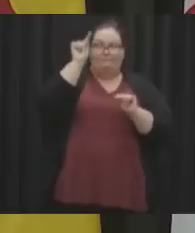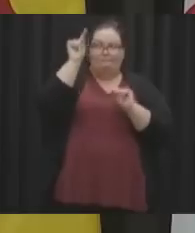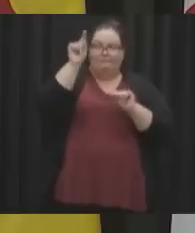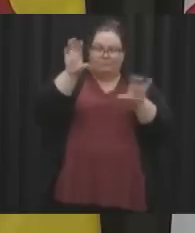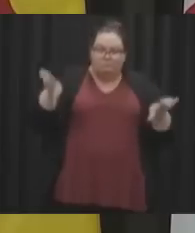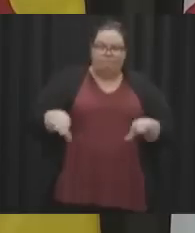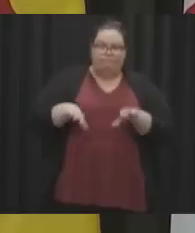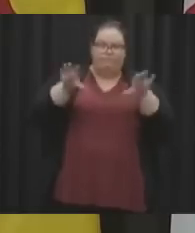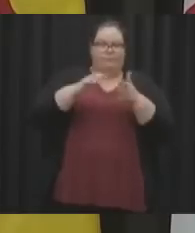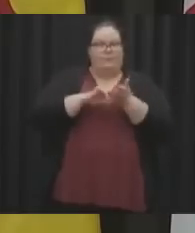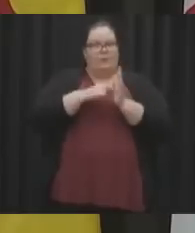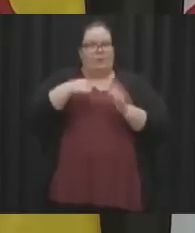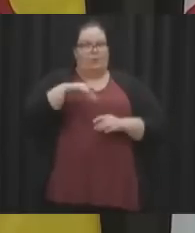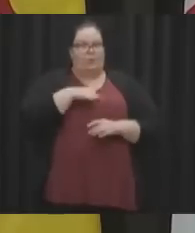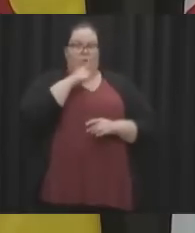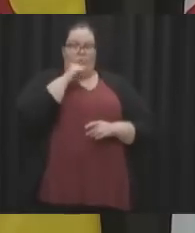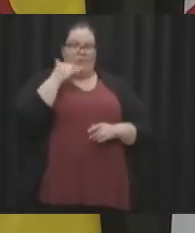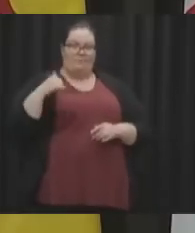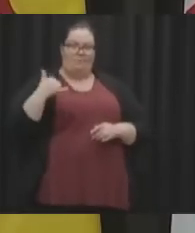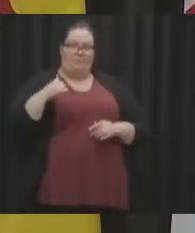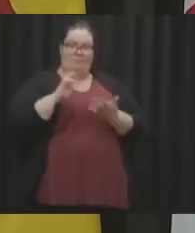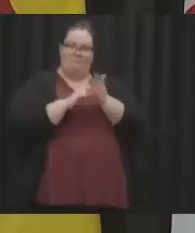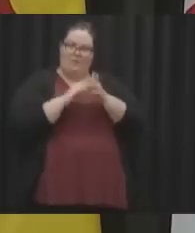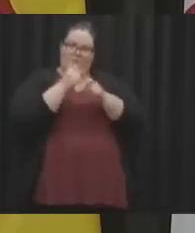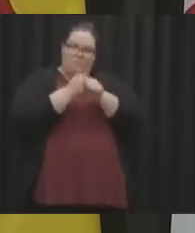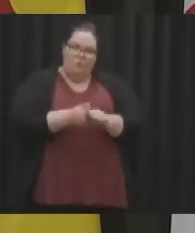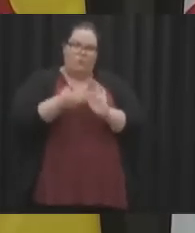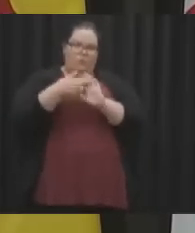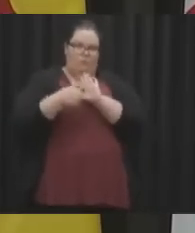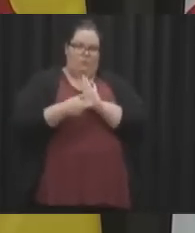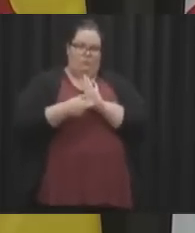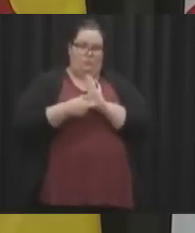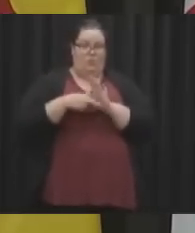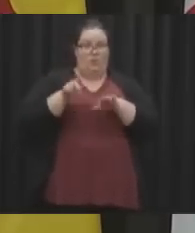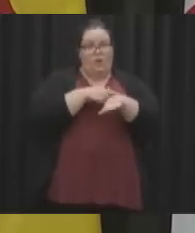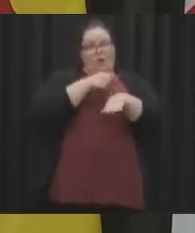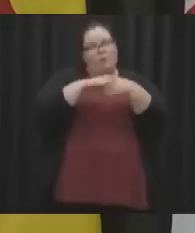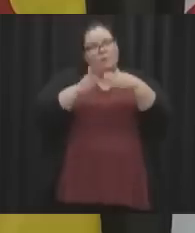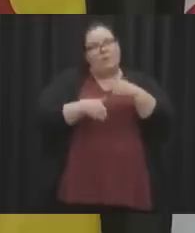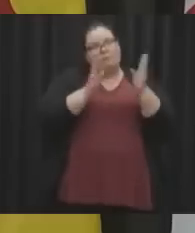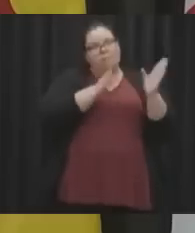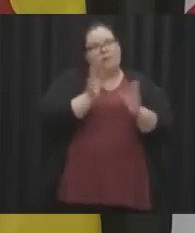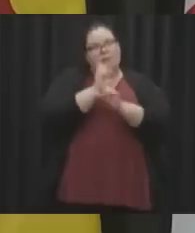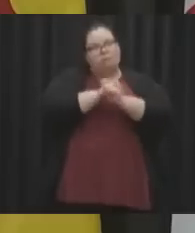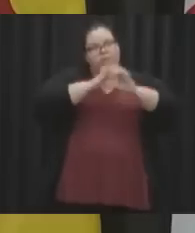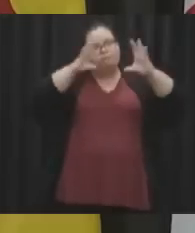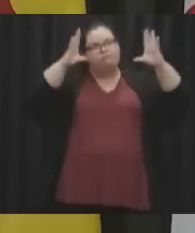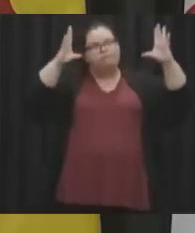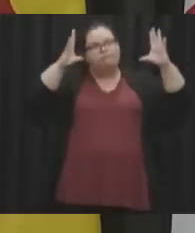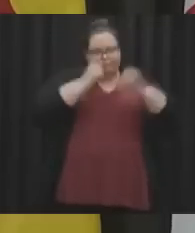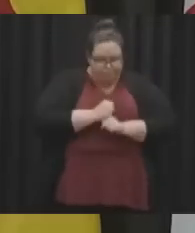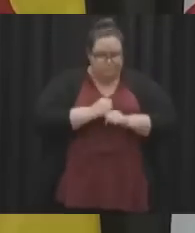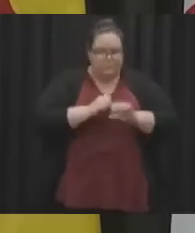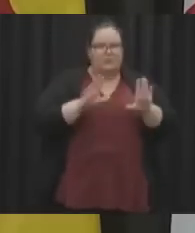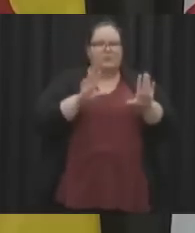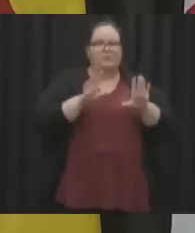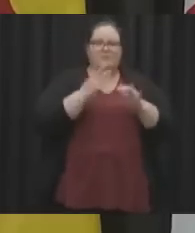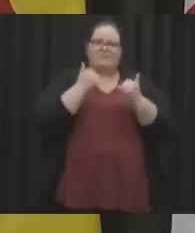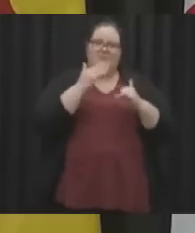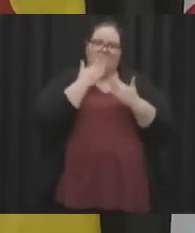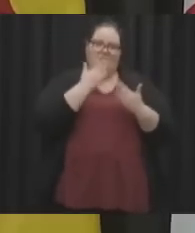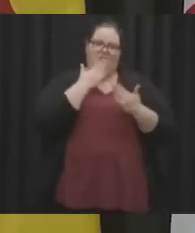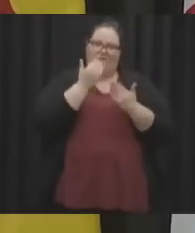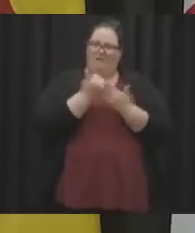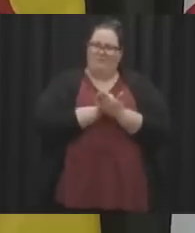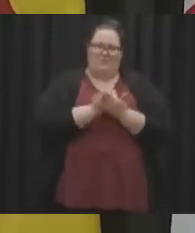beautiful province where people look after one another and where we can truly keep one another healthy and safe. Et si vous avez des membres de la famille ou des amis dans la